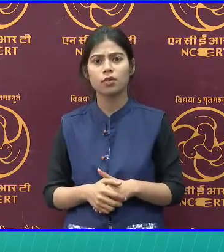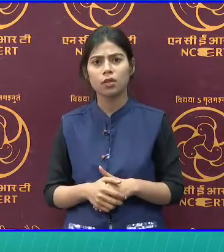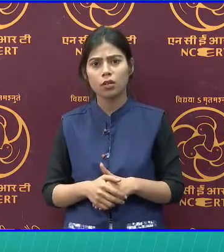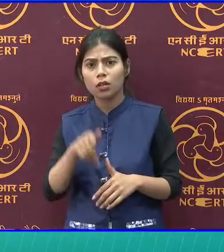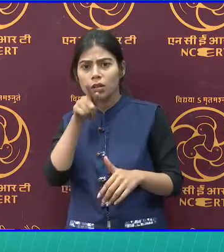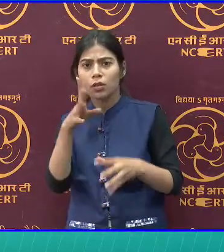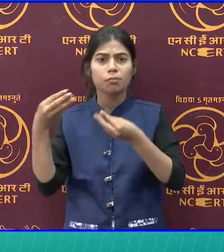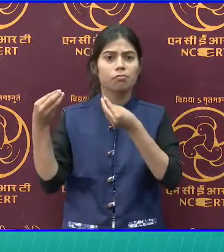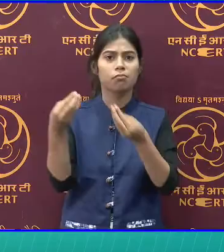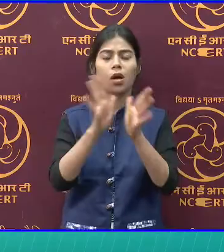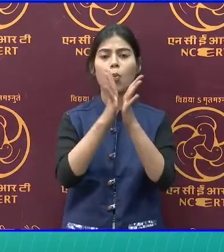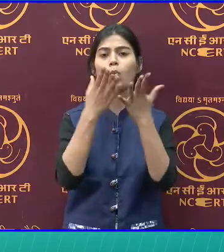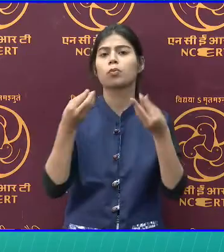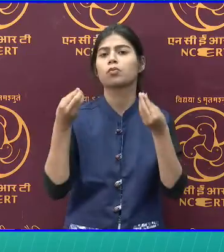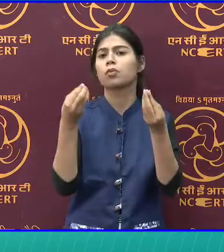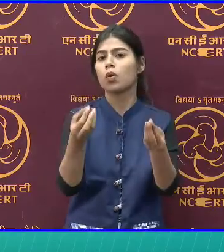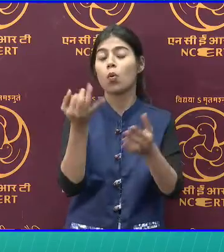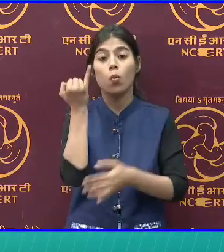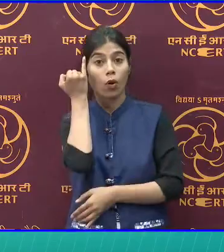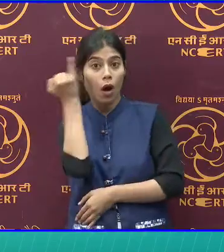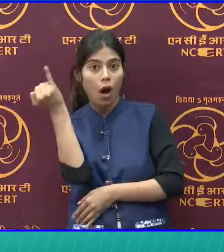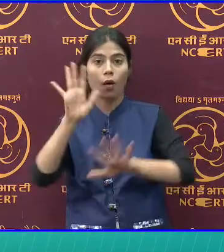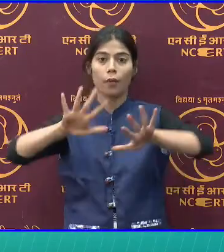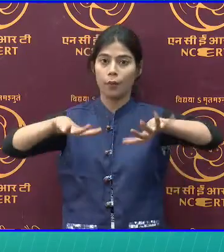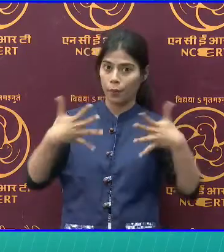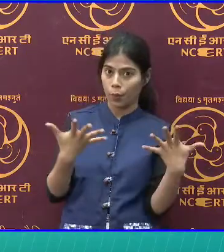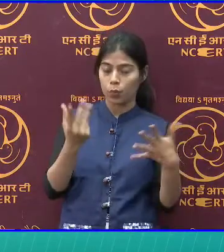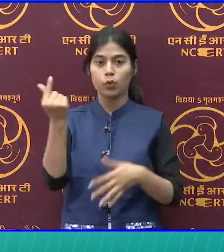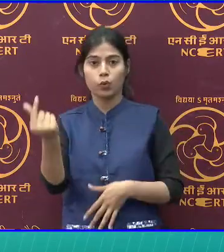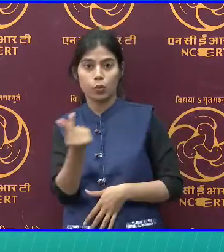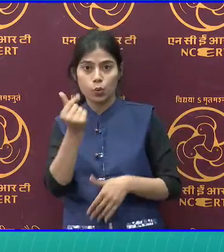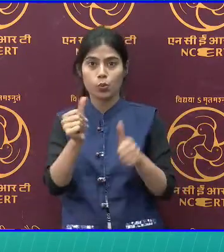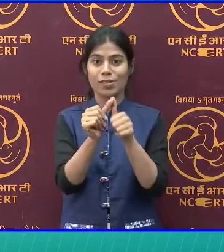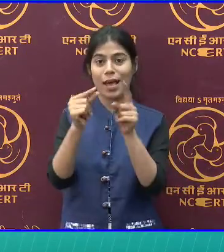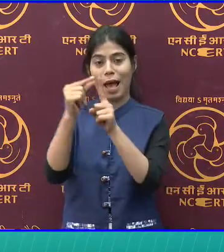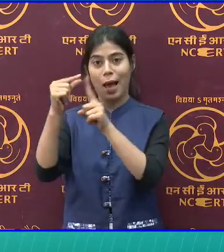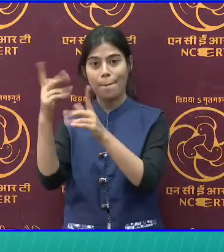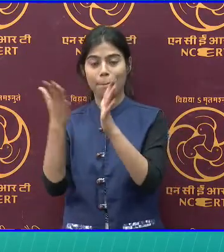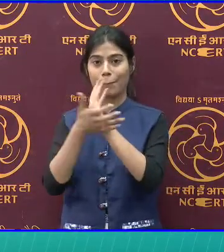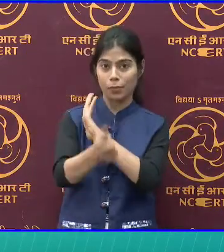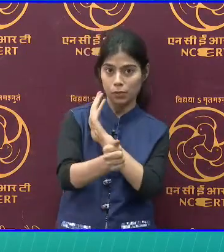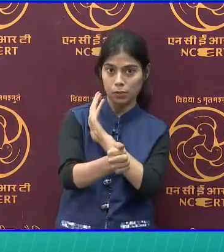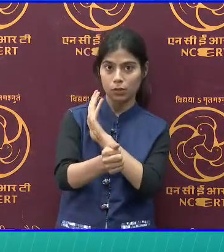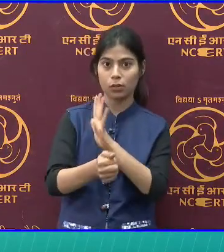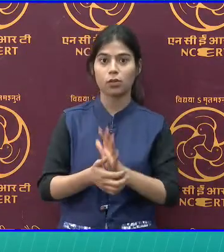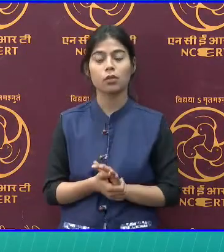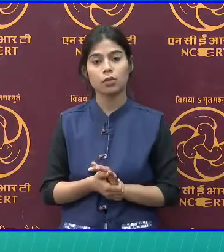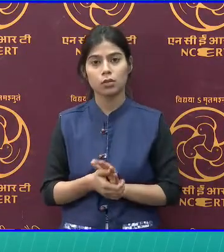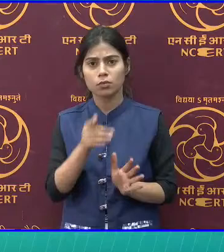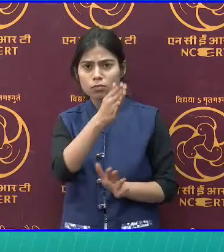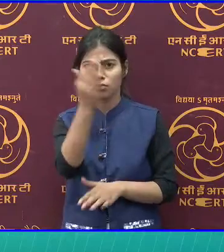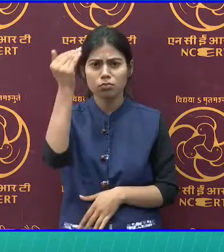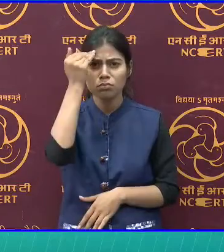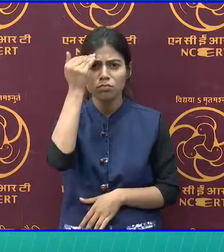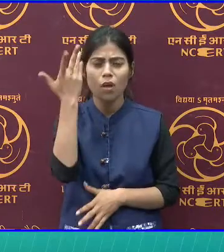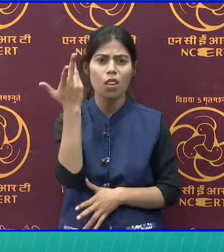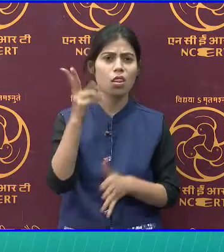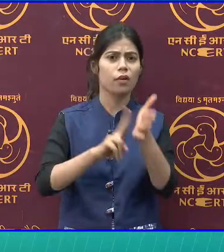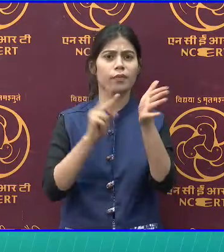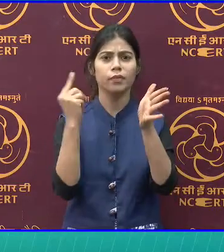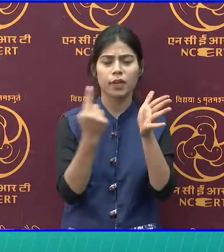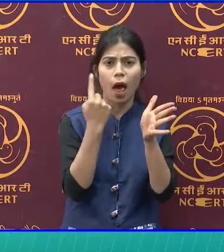book is providing some idea of how to use application skills. So you know that the National Education